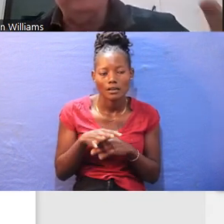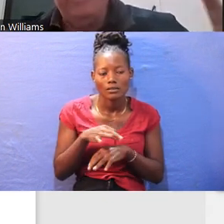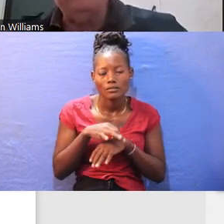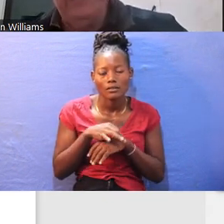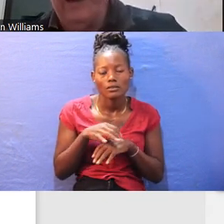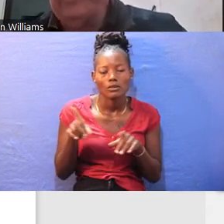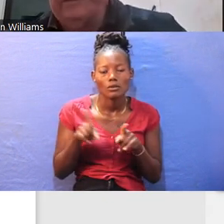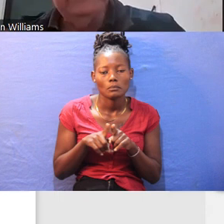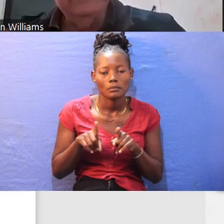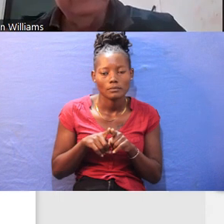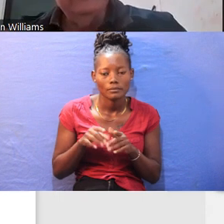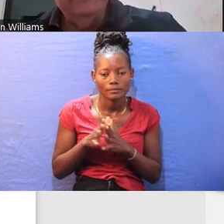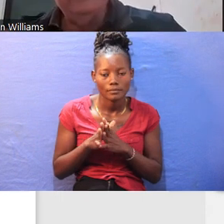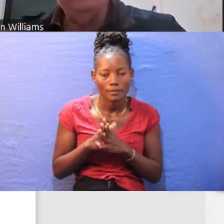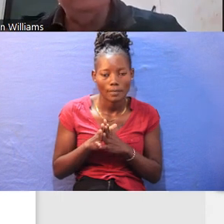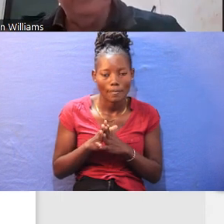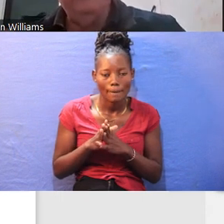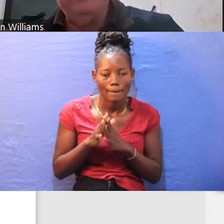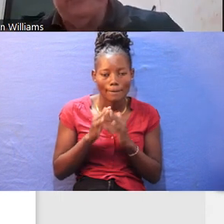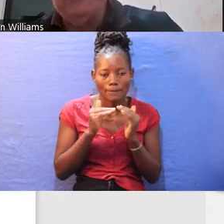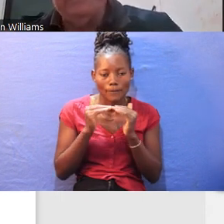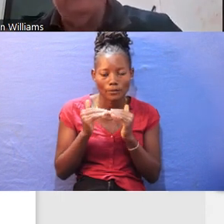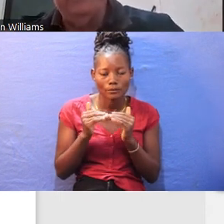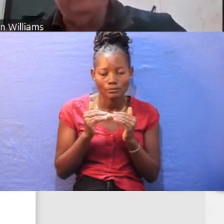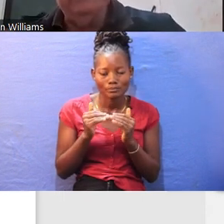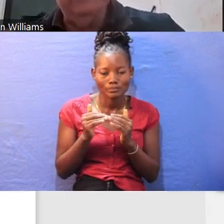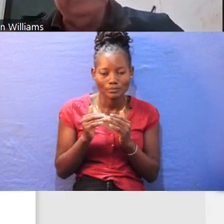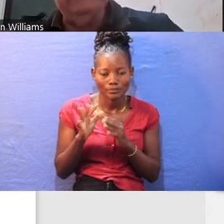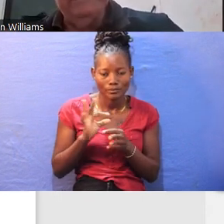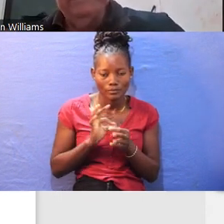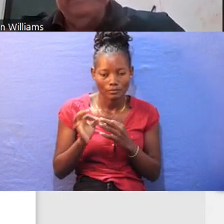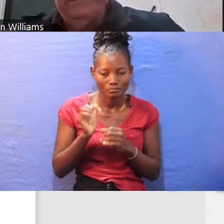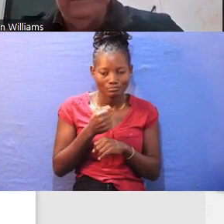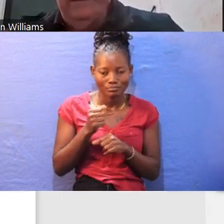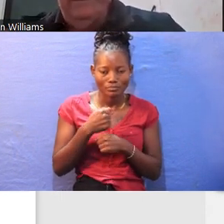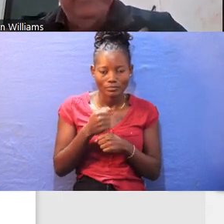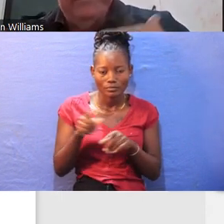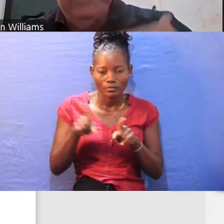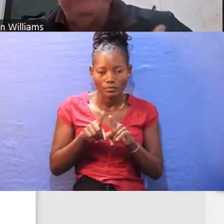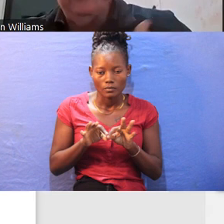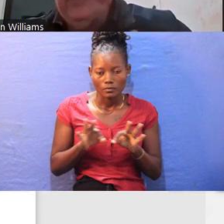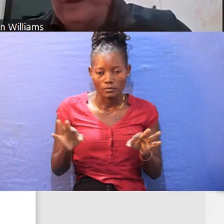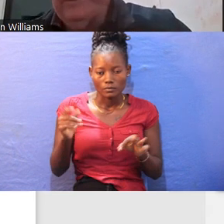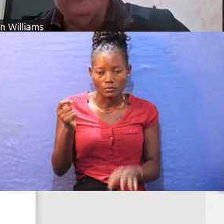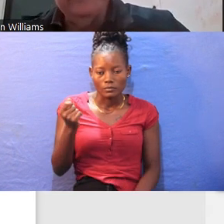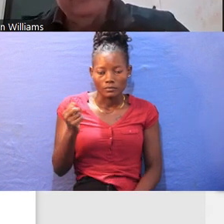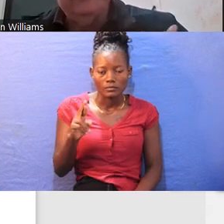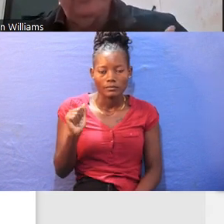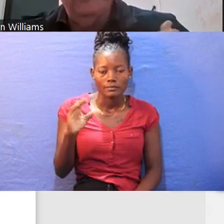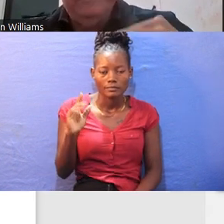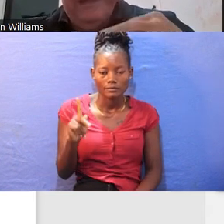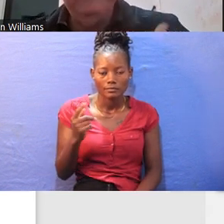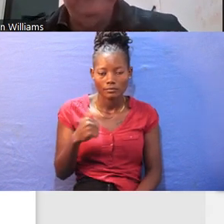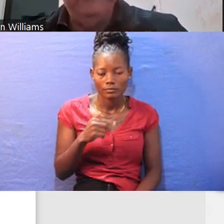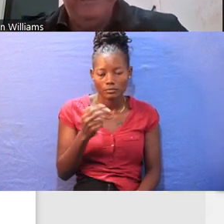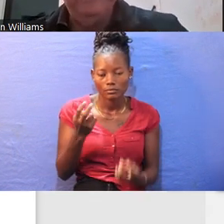Max speed or max velocity, we kind of do the same thing. For track and field, we look at 10-meter segments.